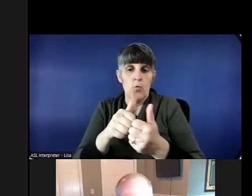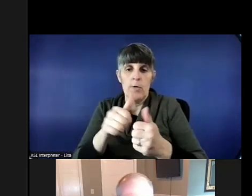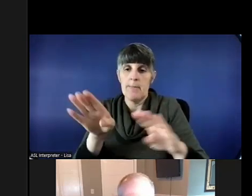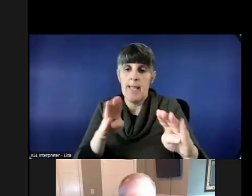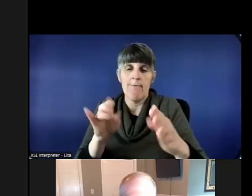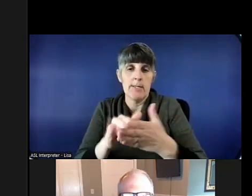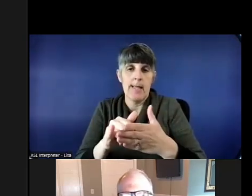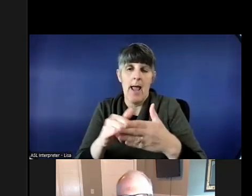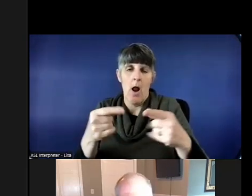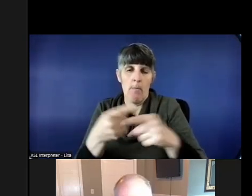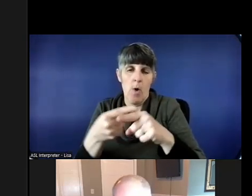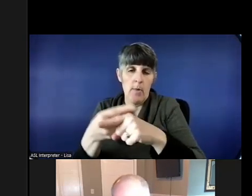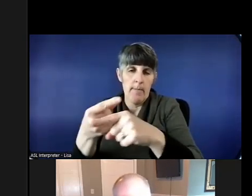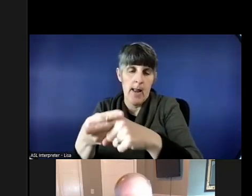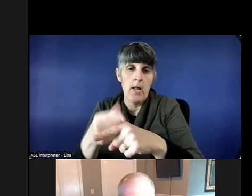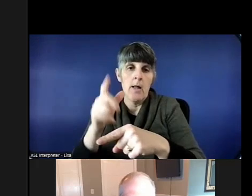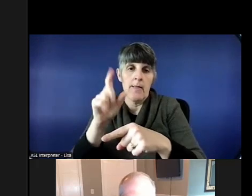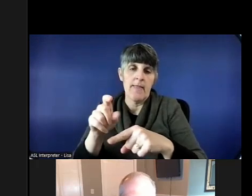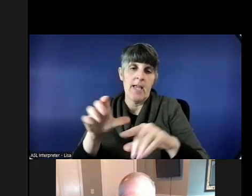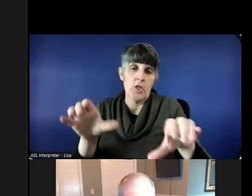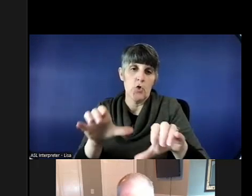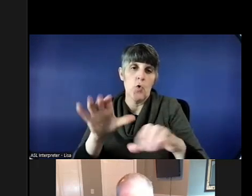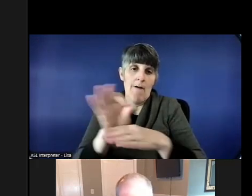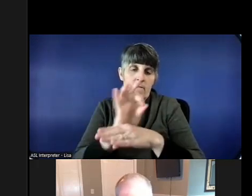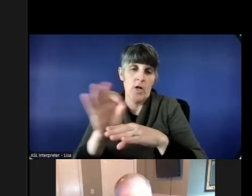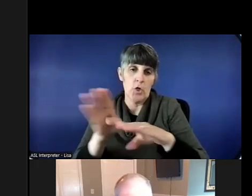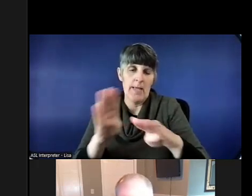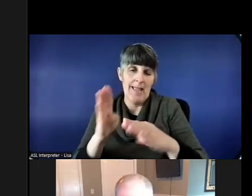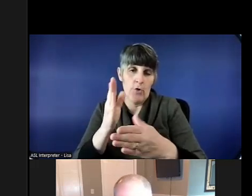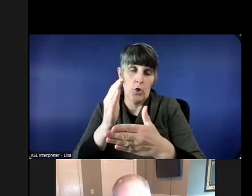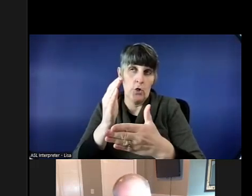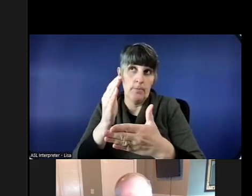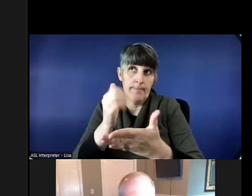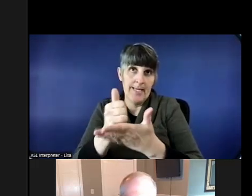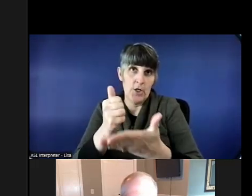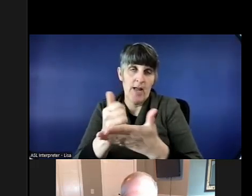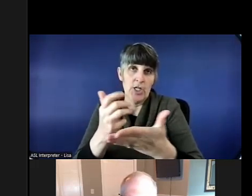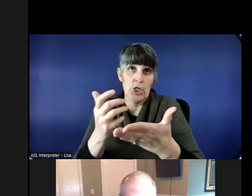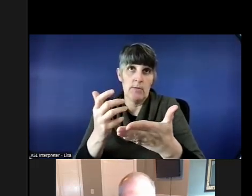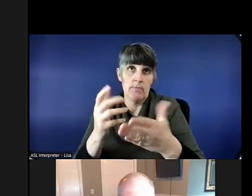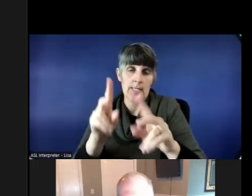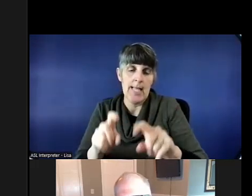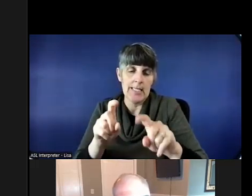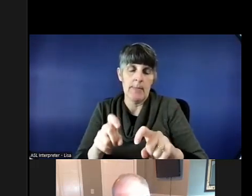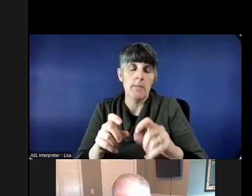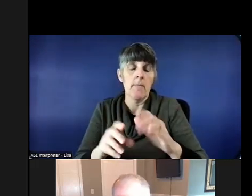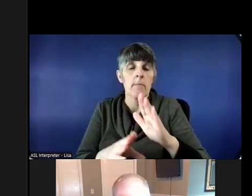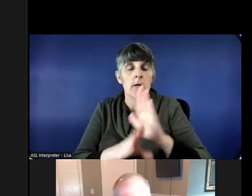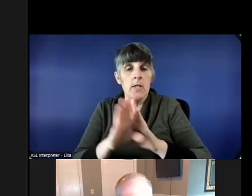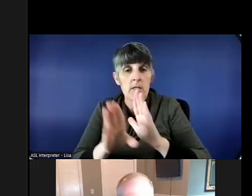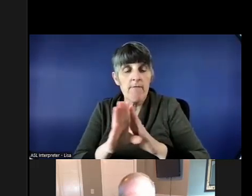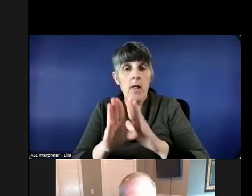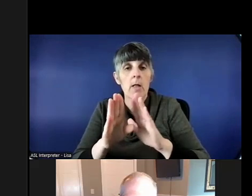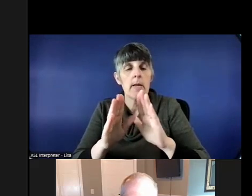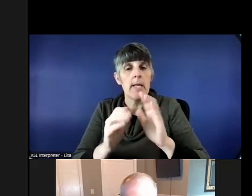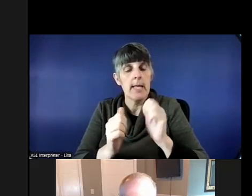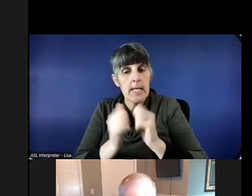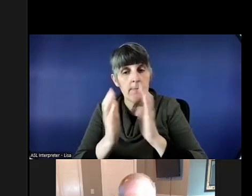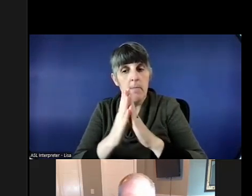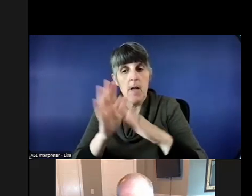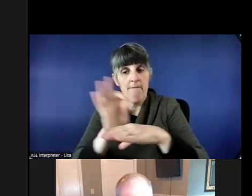are problematic, they should conduct a functional behavioral intervention, functional behavioral assessment, develop and implement